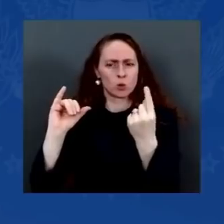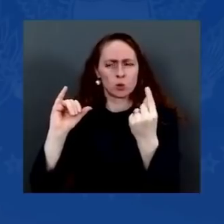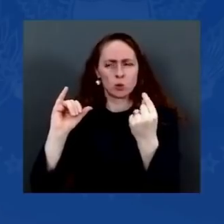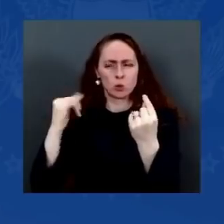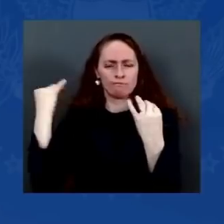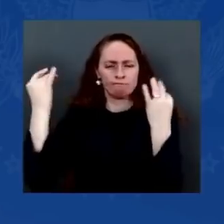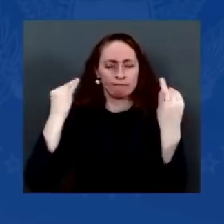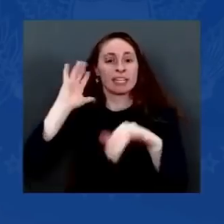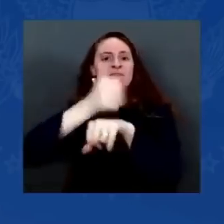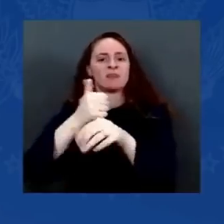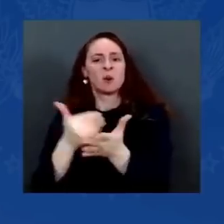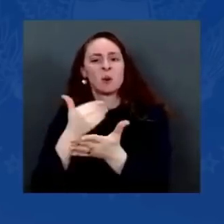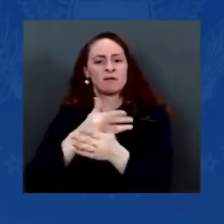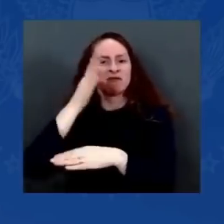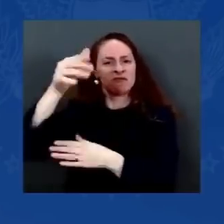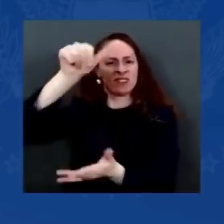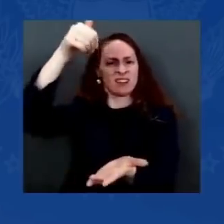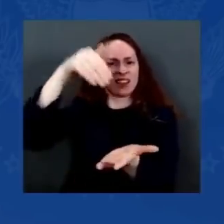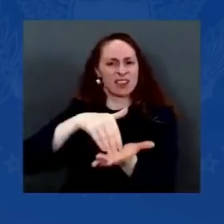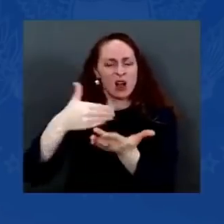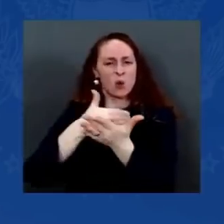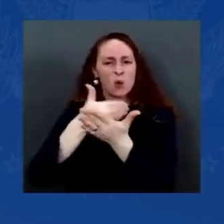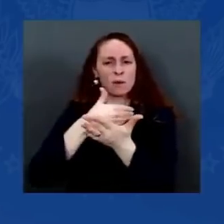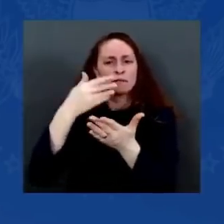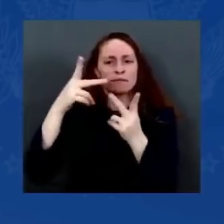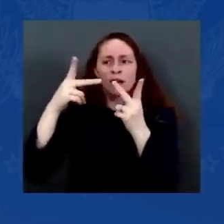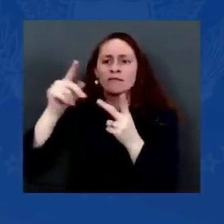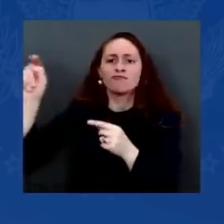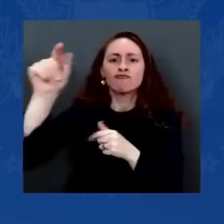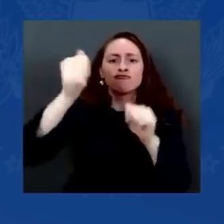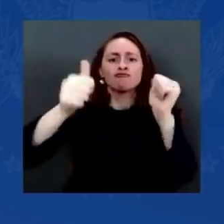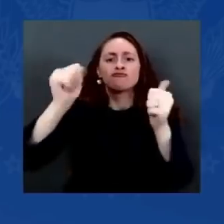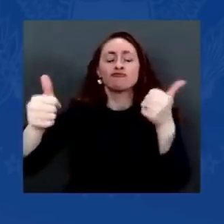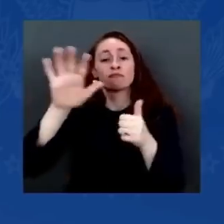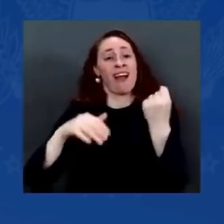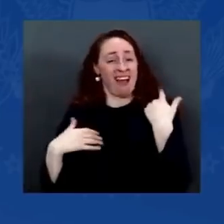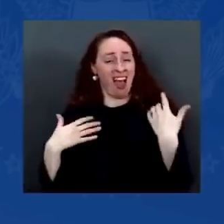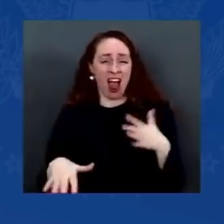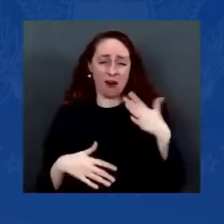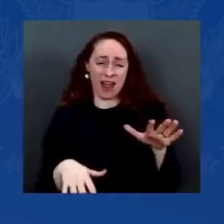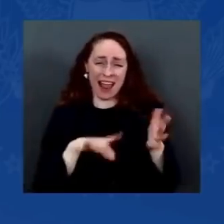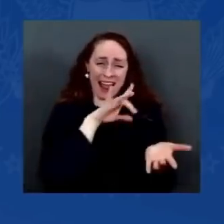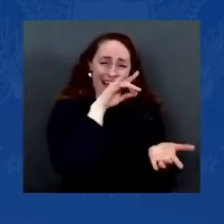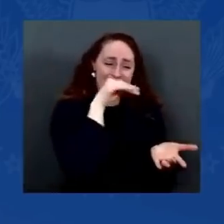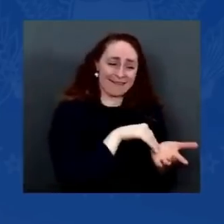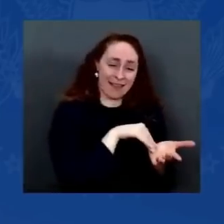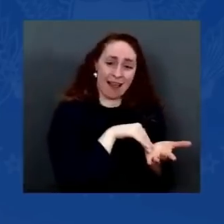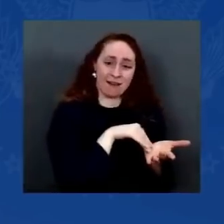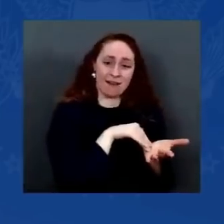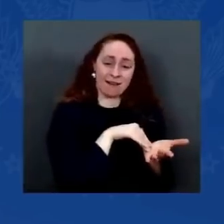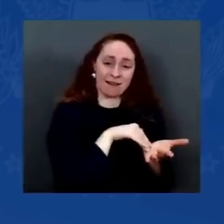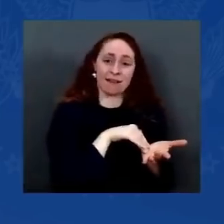that we already had in place. And even more will open in January. I know there's some parts